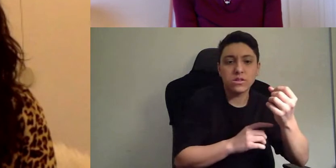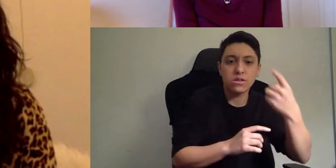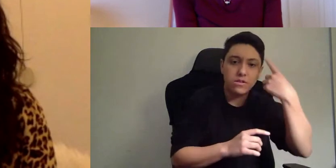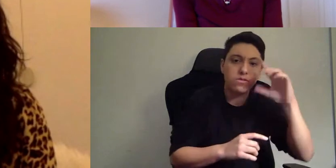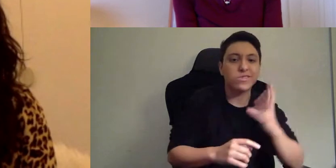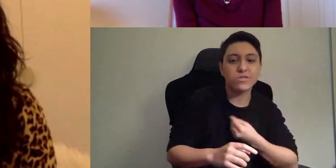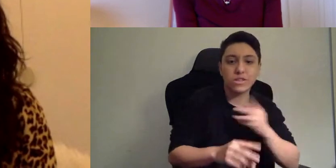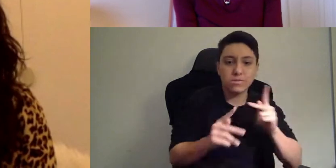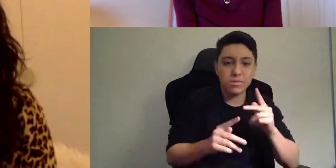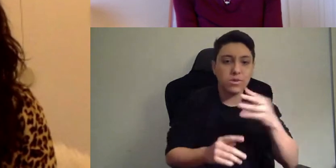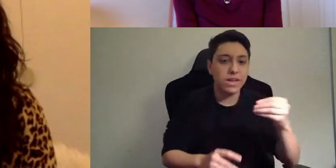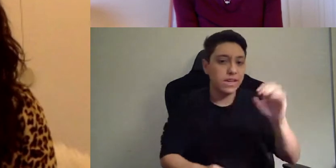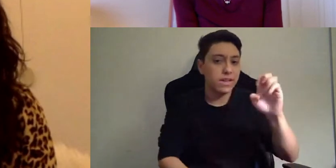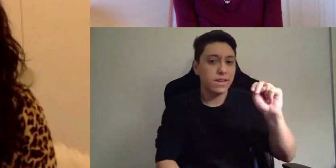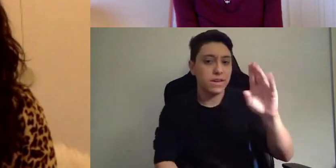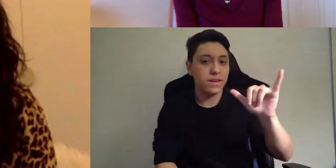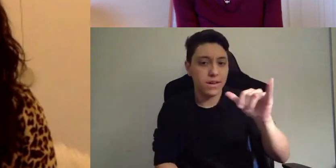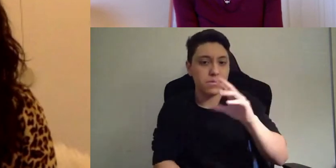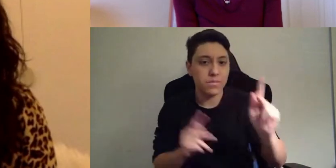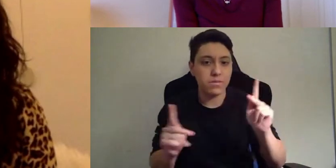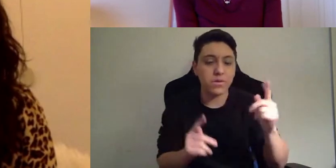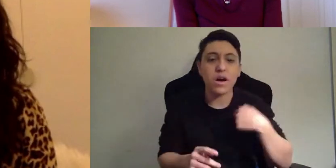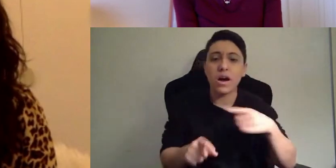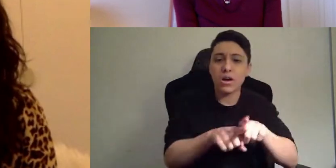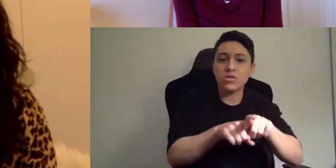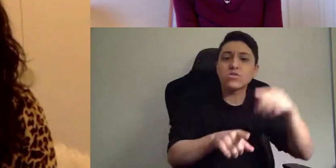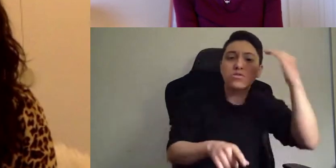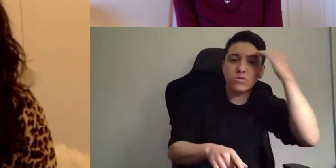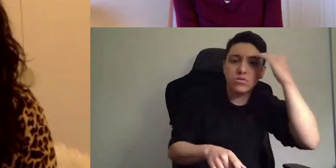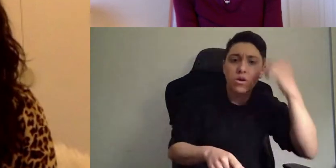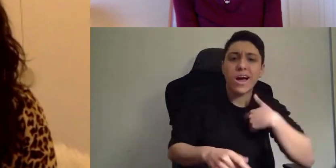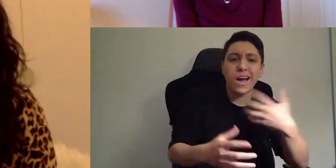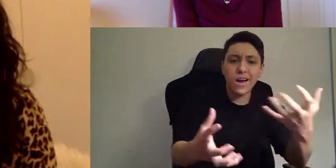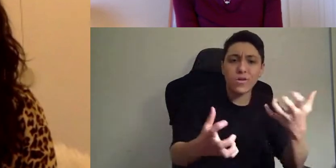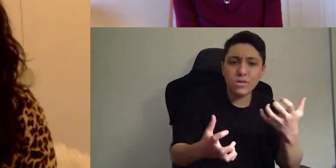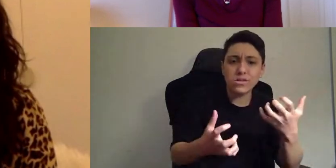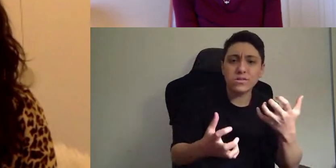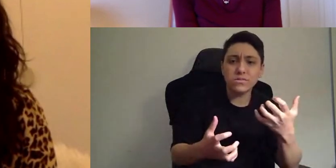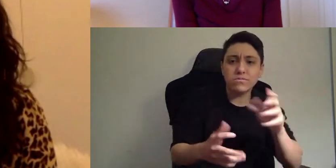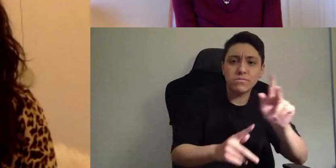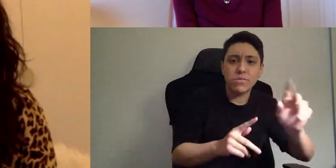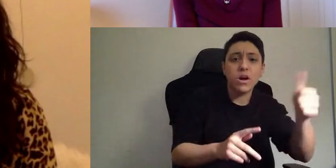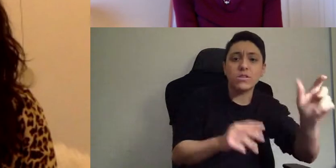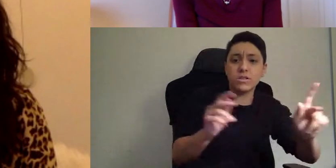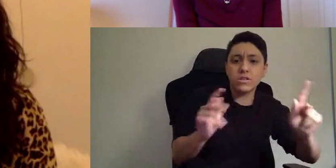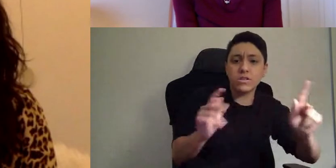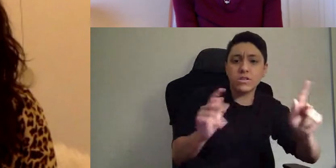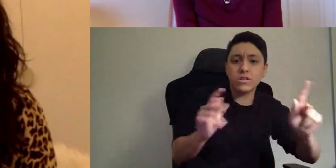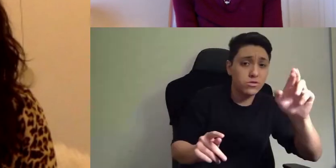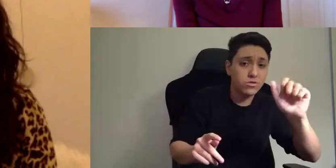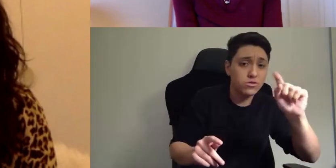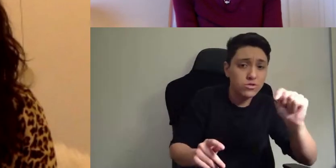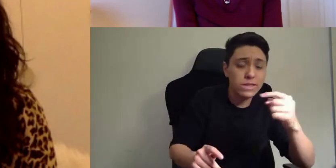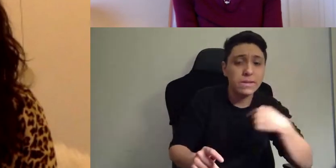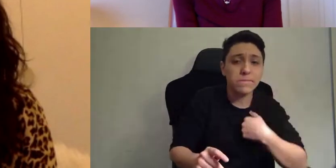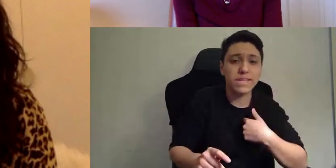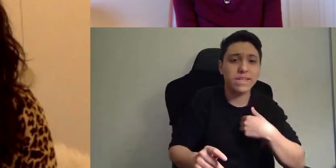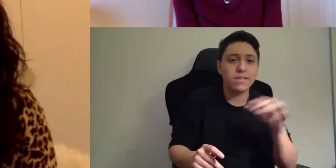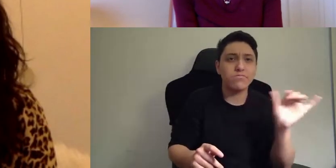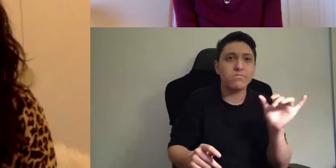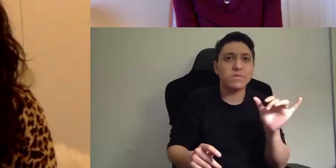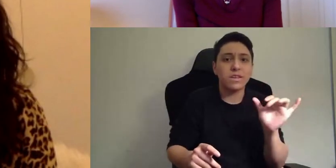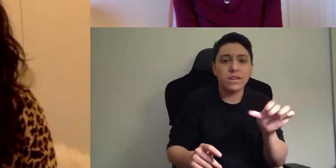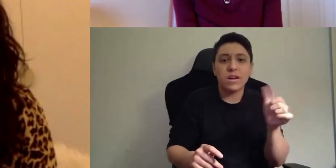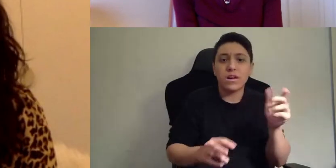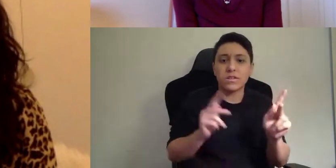folks, I also know that I just want to be treated as a person, you know, with dignity and with